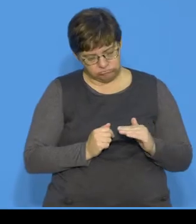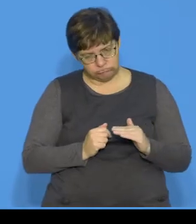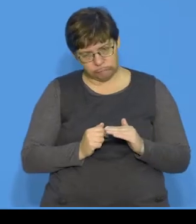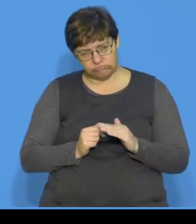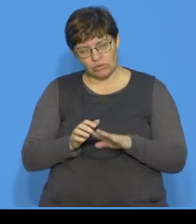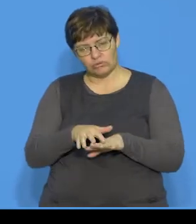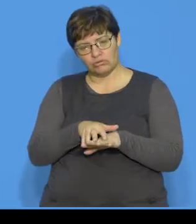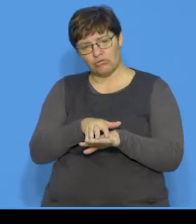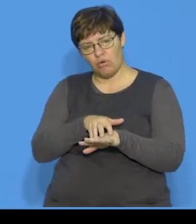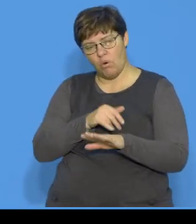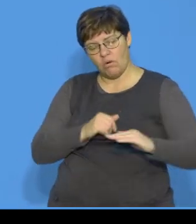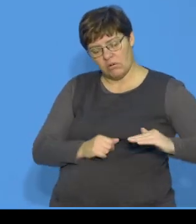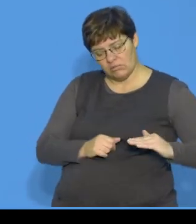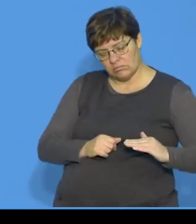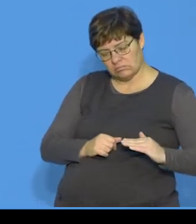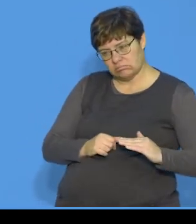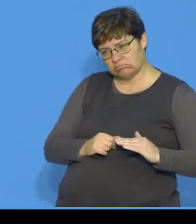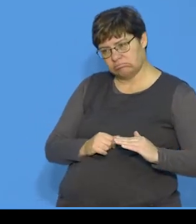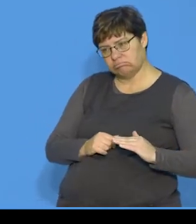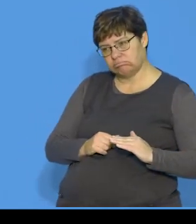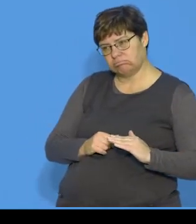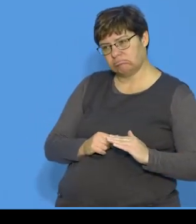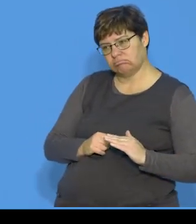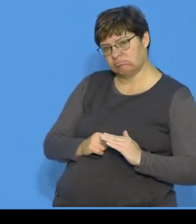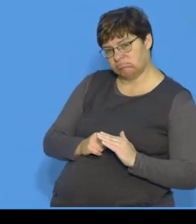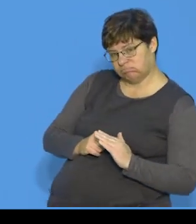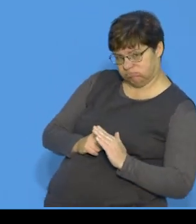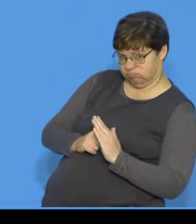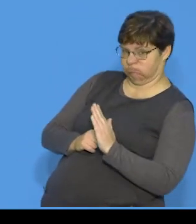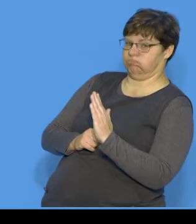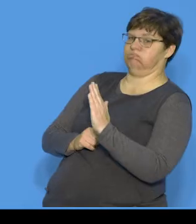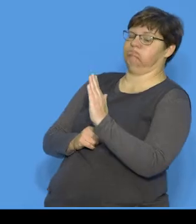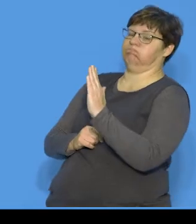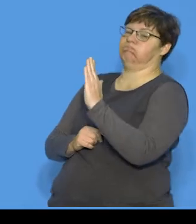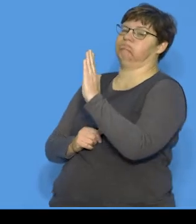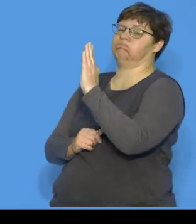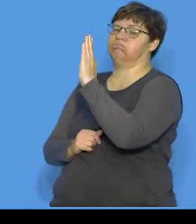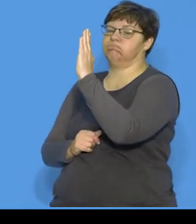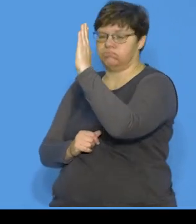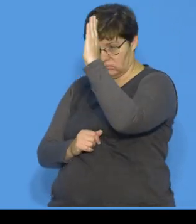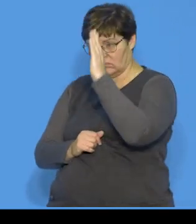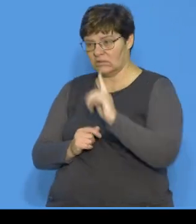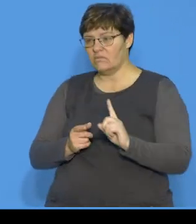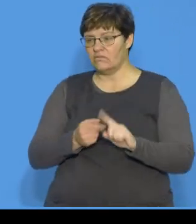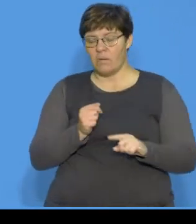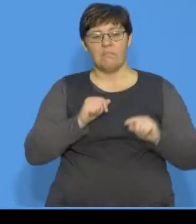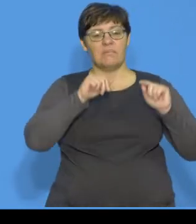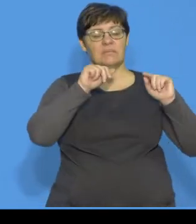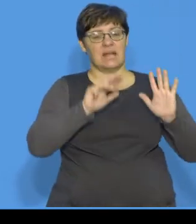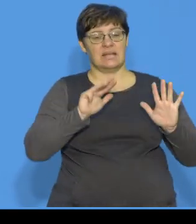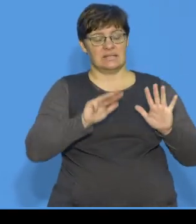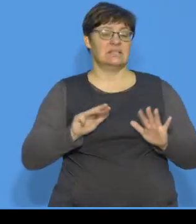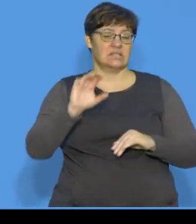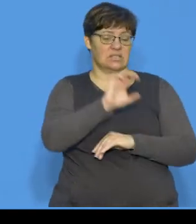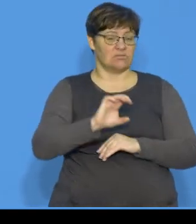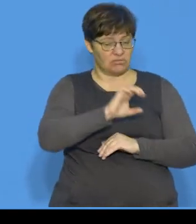in terms of billions to launch into this exponential growth curve.